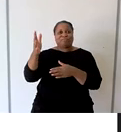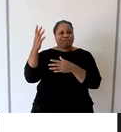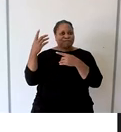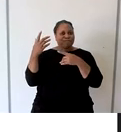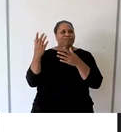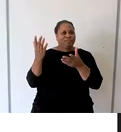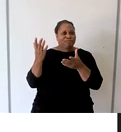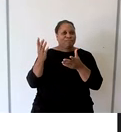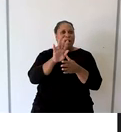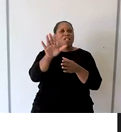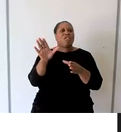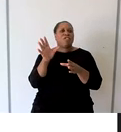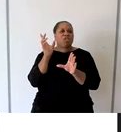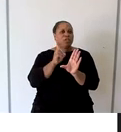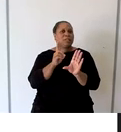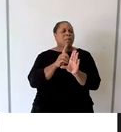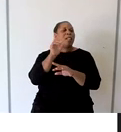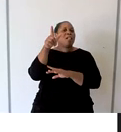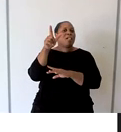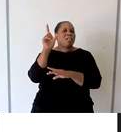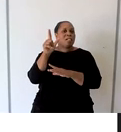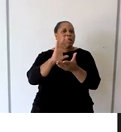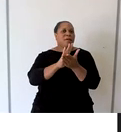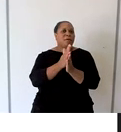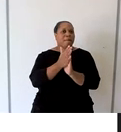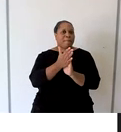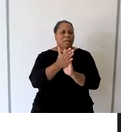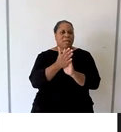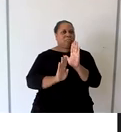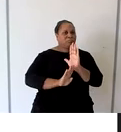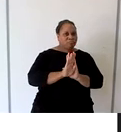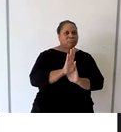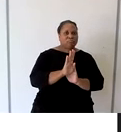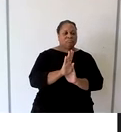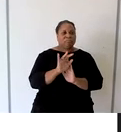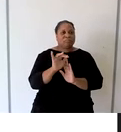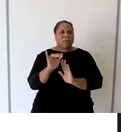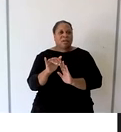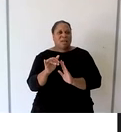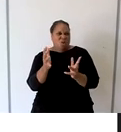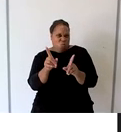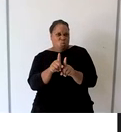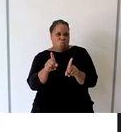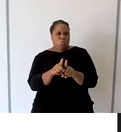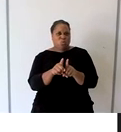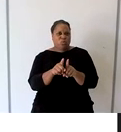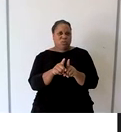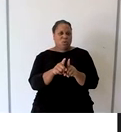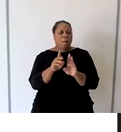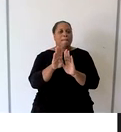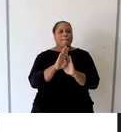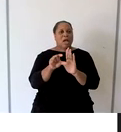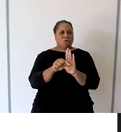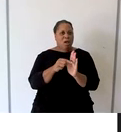their disability later on in life. And I also wanted to give a little bit of background on